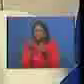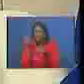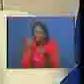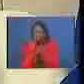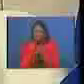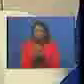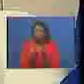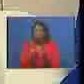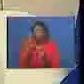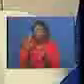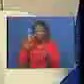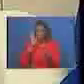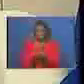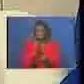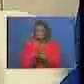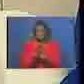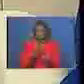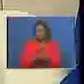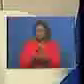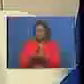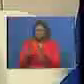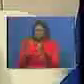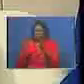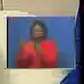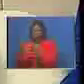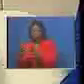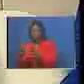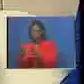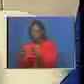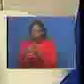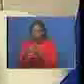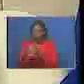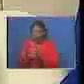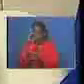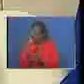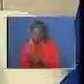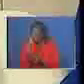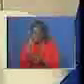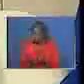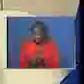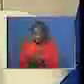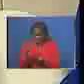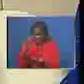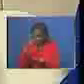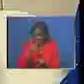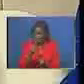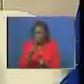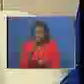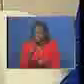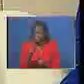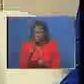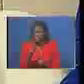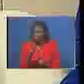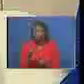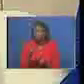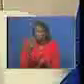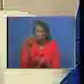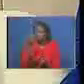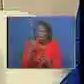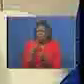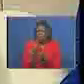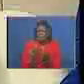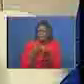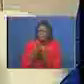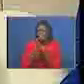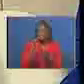companies that are actually taking up these issues seriously they are actually even coming up with policies within their principles so that to ensure that